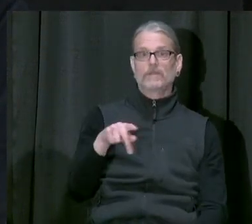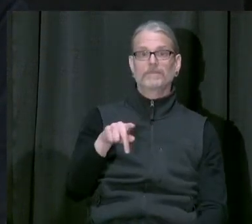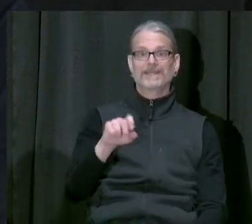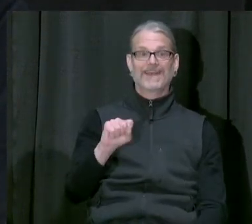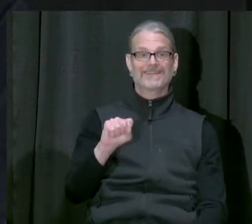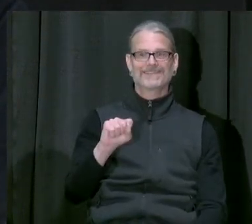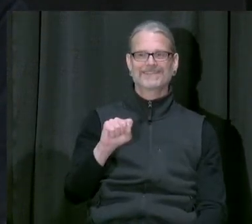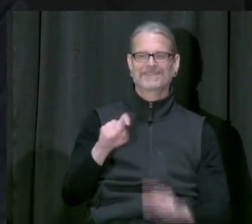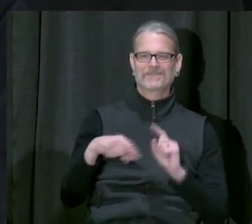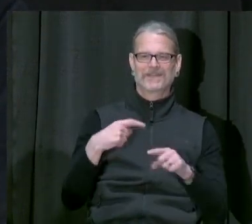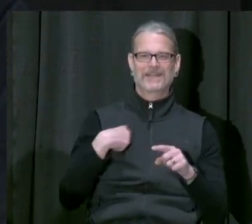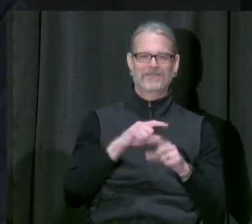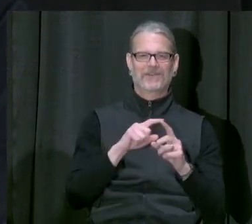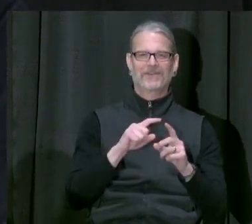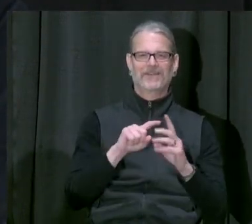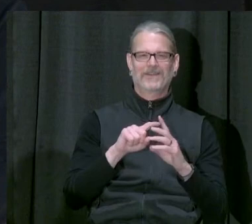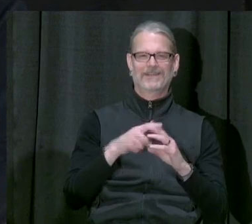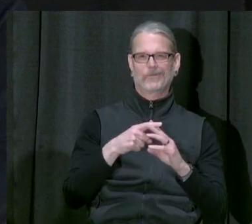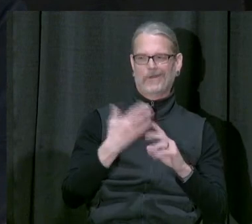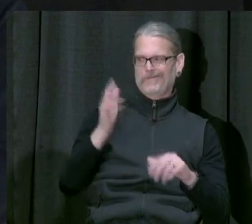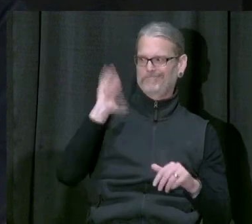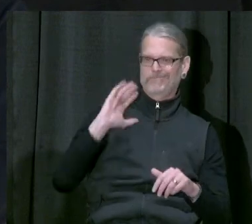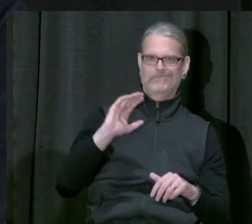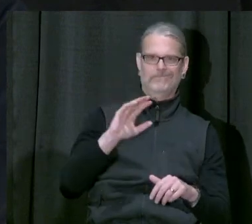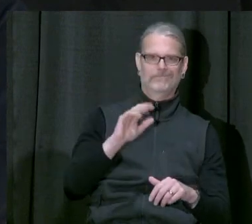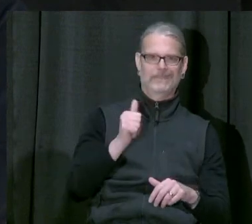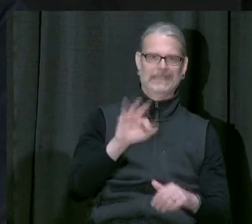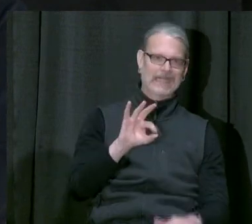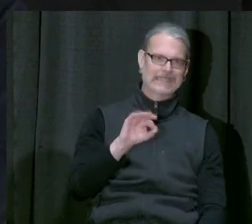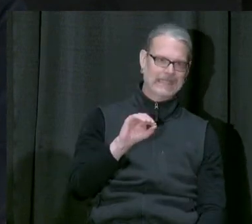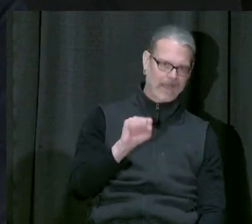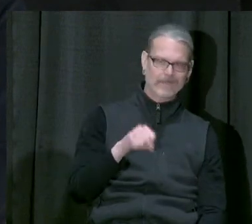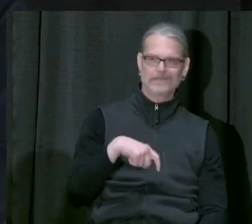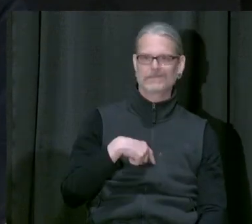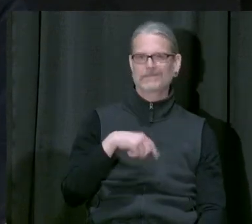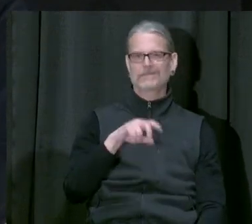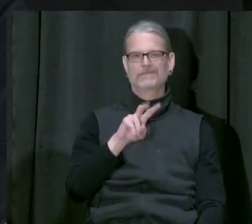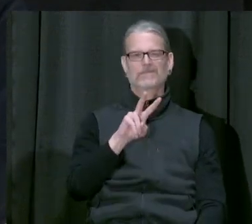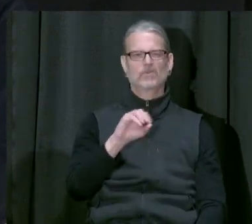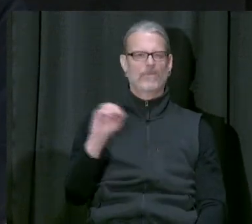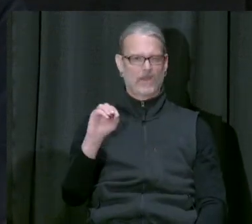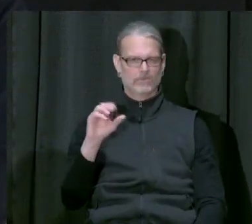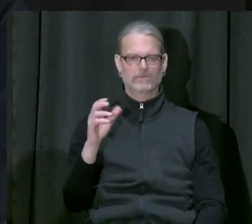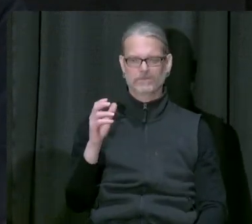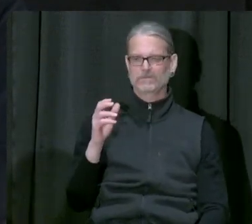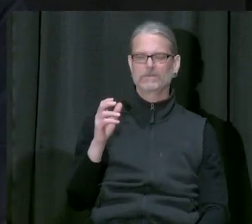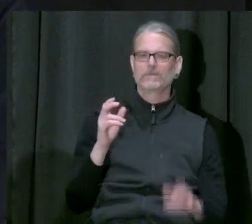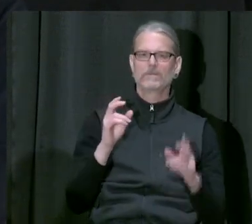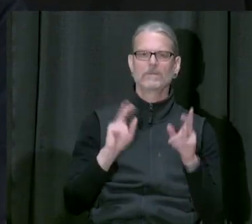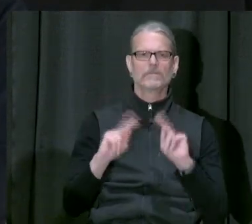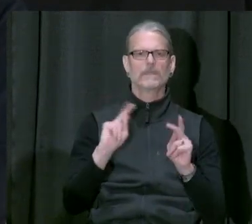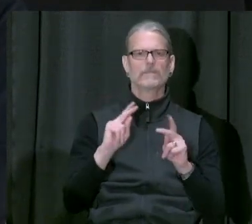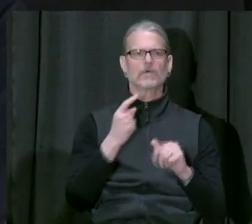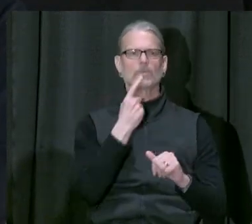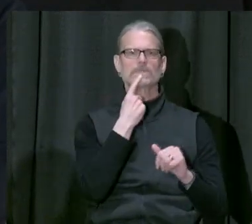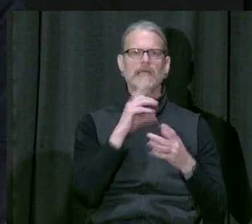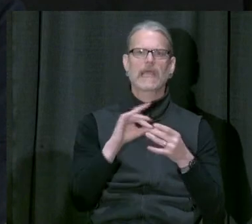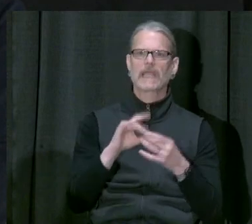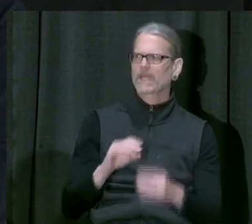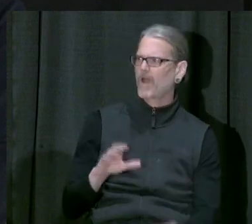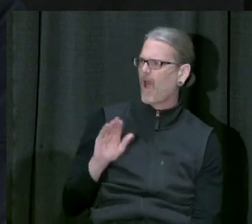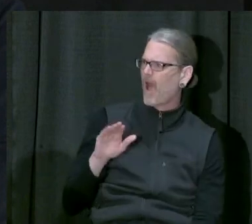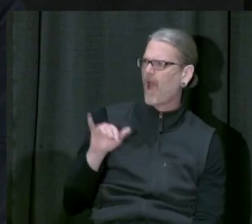I started working with it in the 90s and even the early 2000s. Everybody would say, oh, that's too